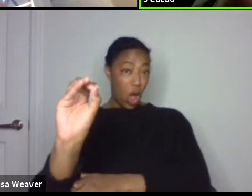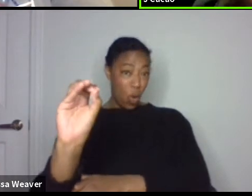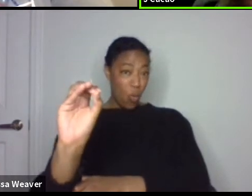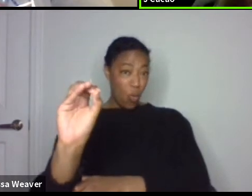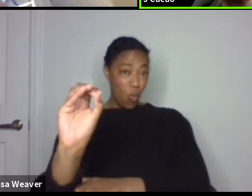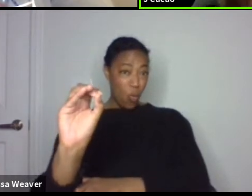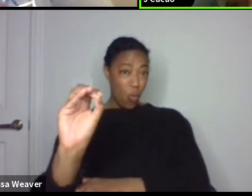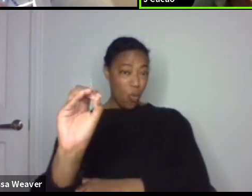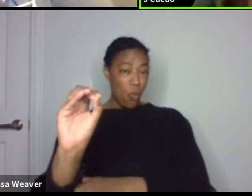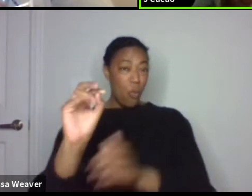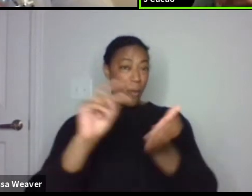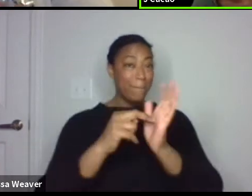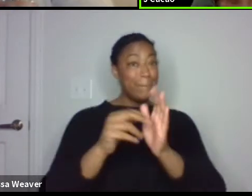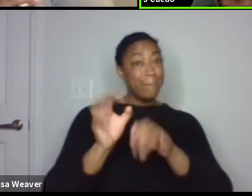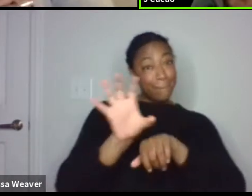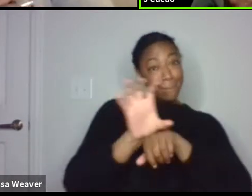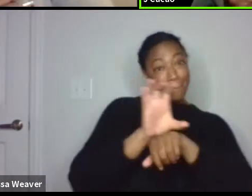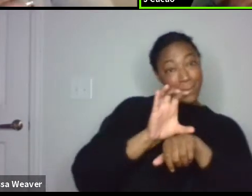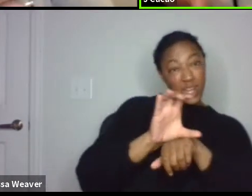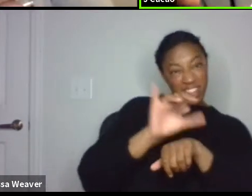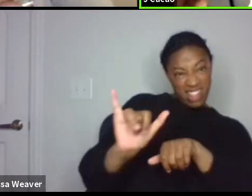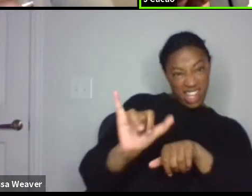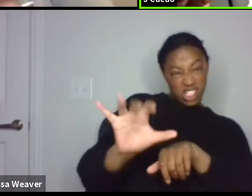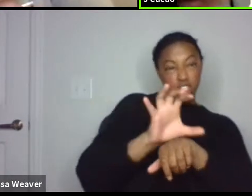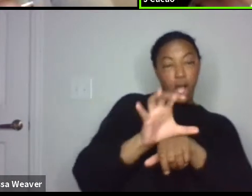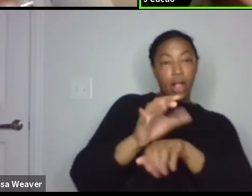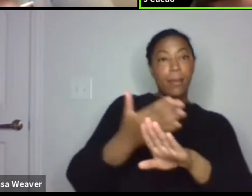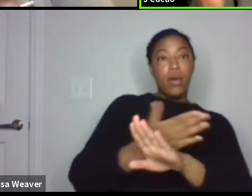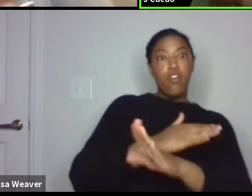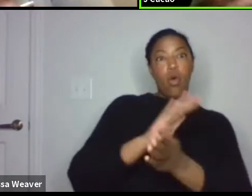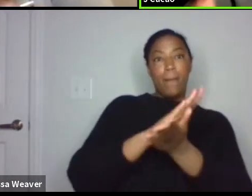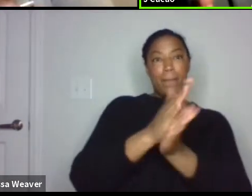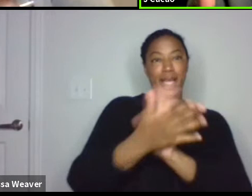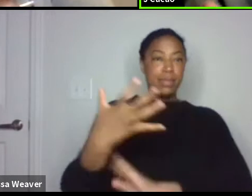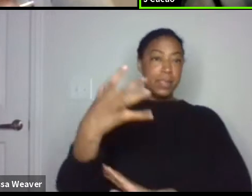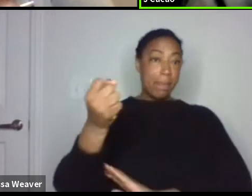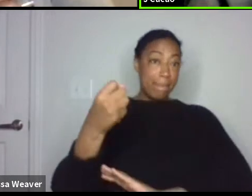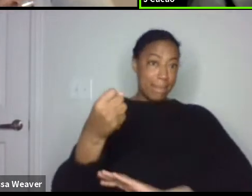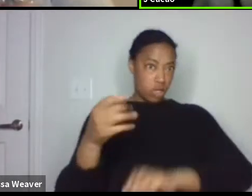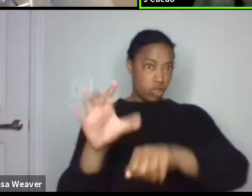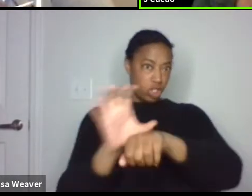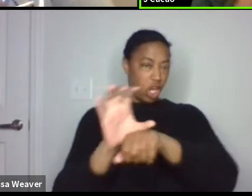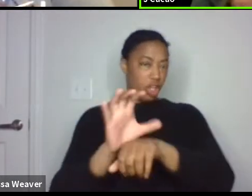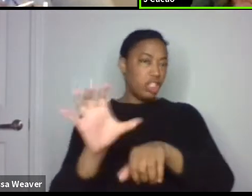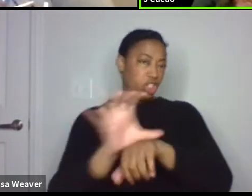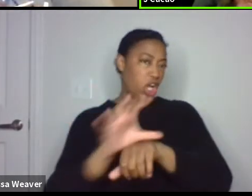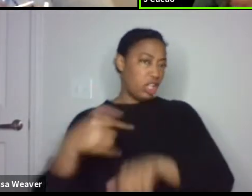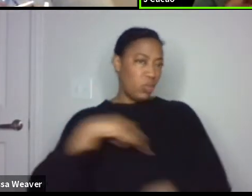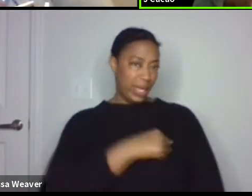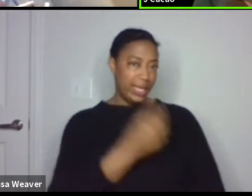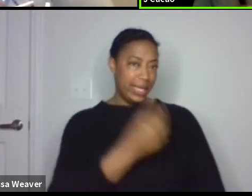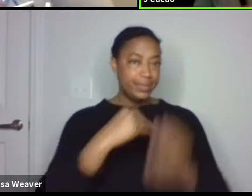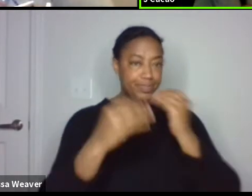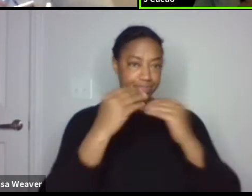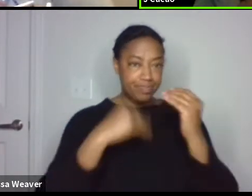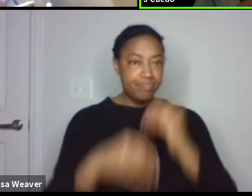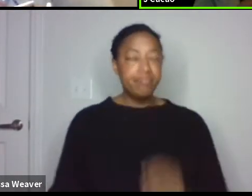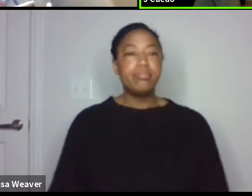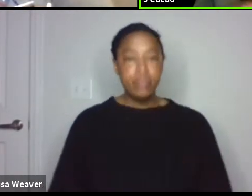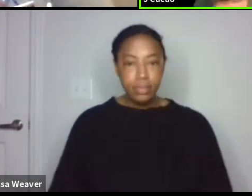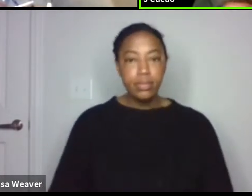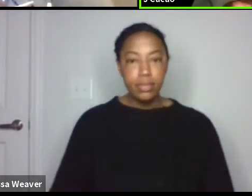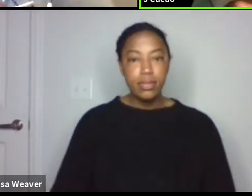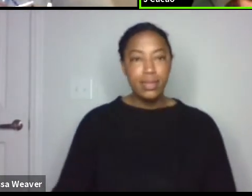chocolate before it's milk chocolate or the chocolate as we know. You know, it's